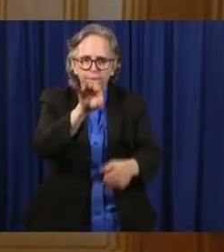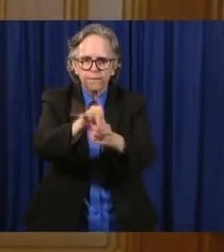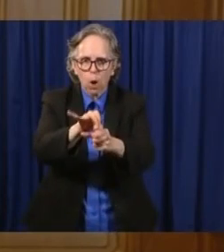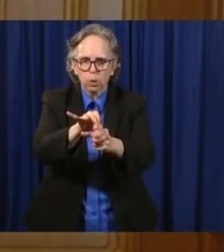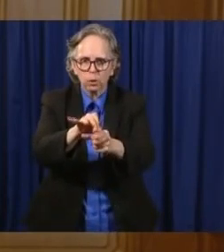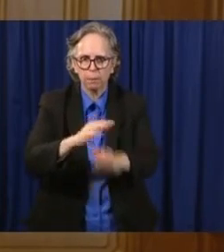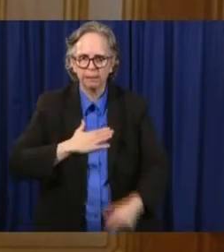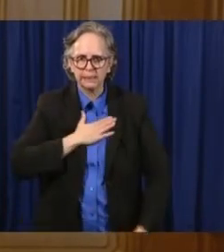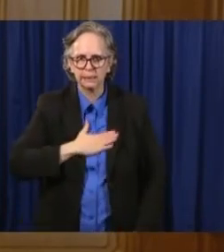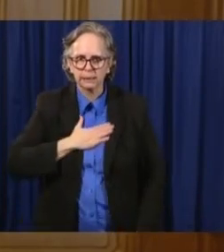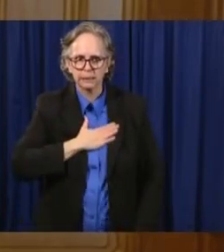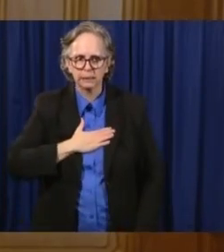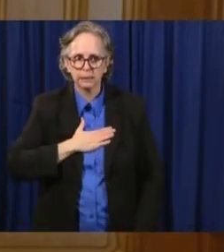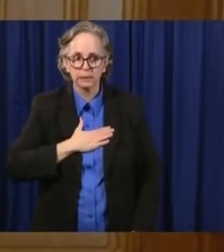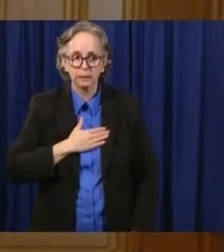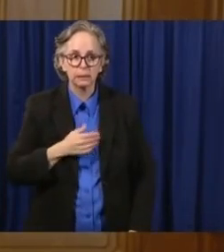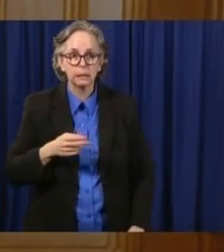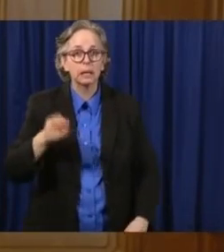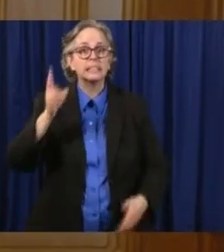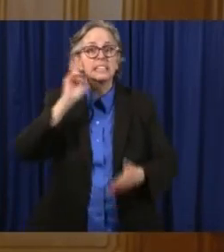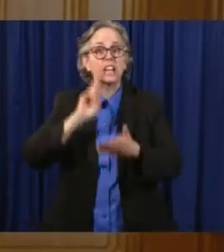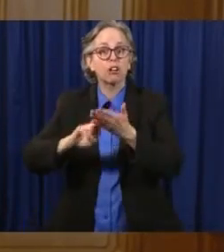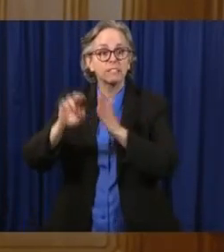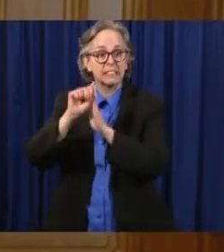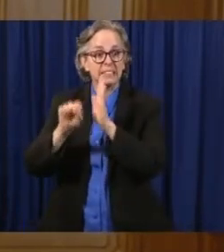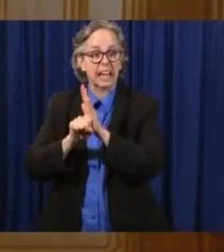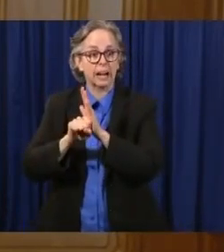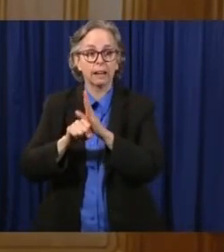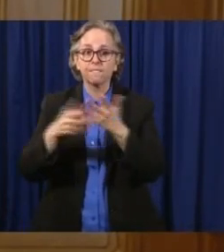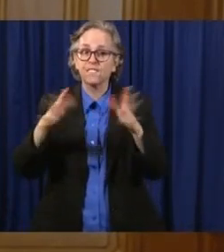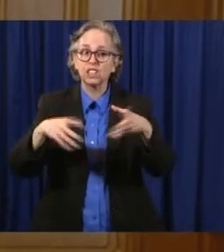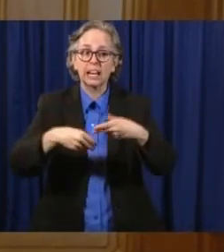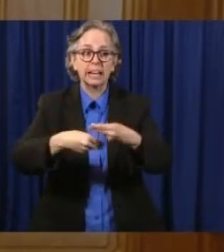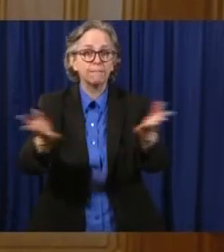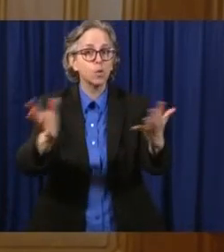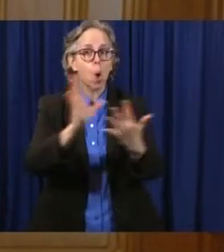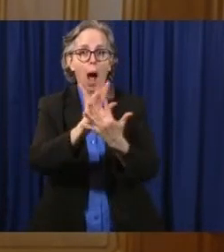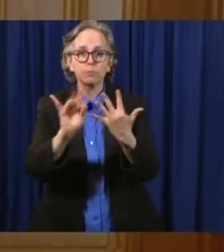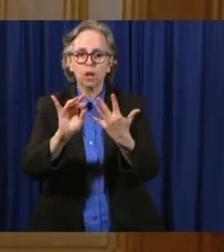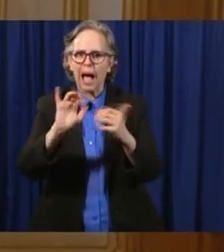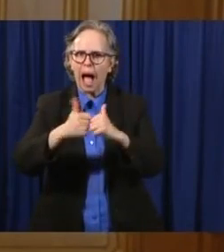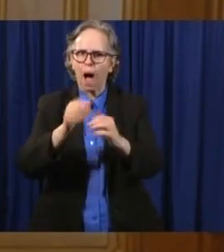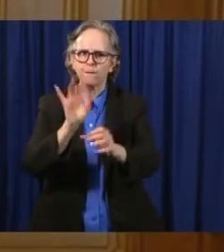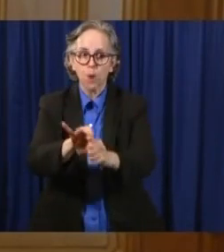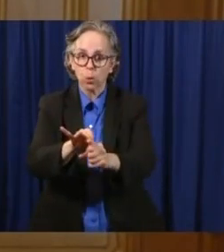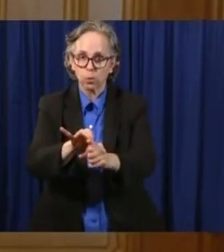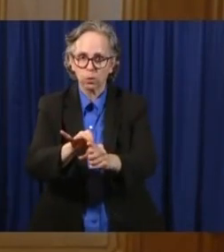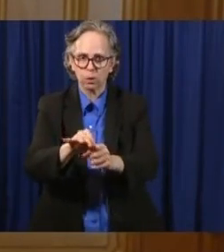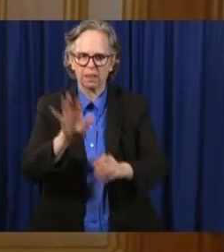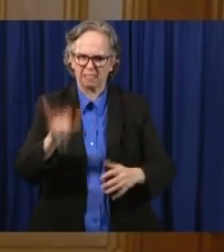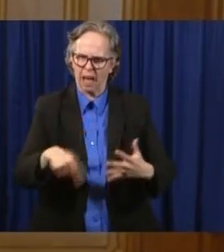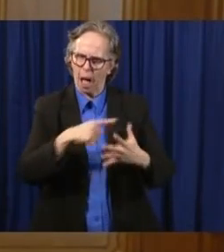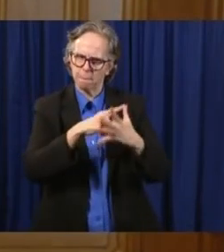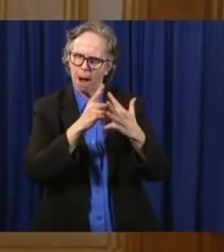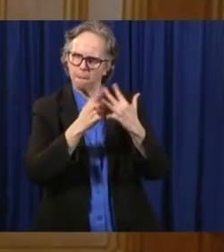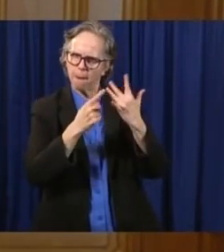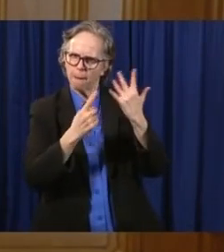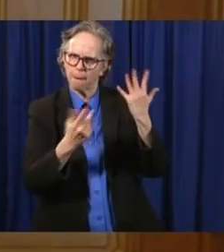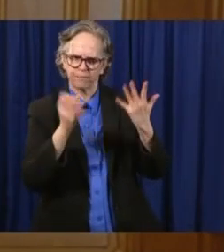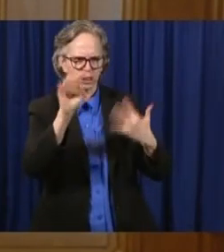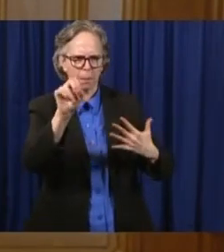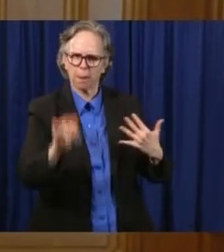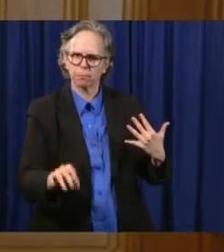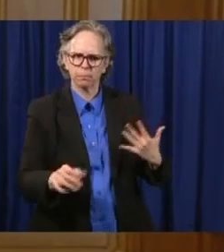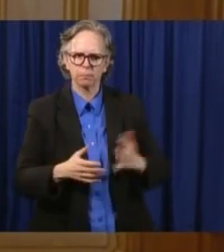The Secretary of State's given them several different options to be able to do that. I know in our local paper last night, in the